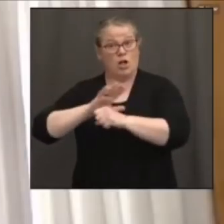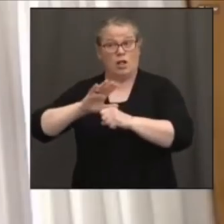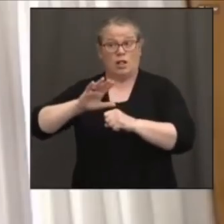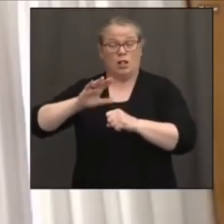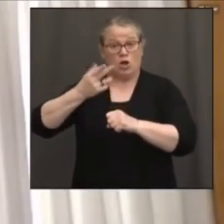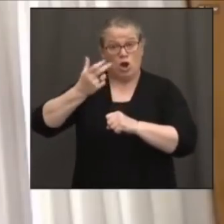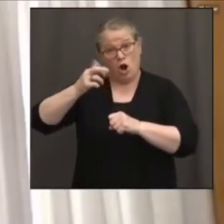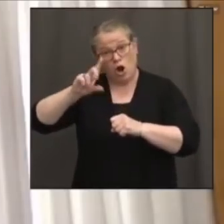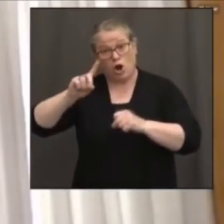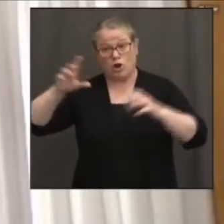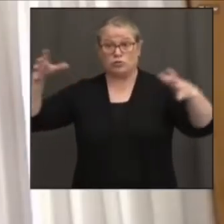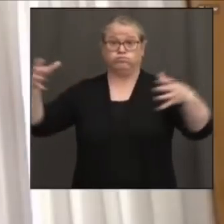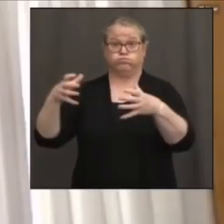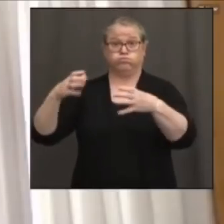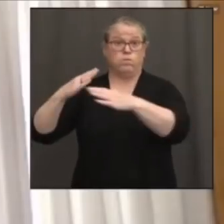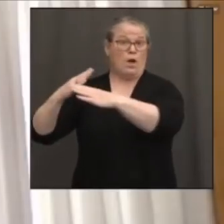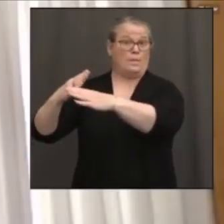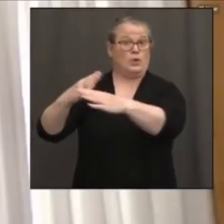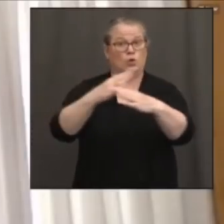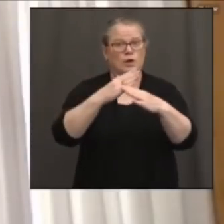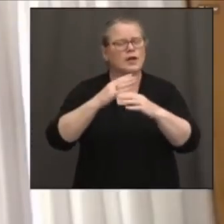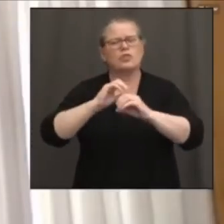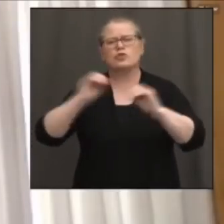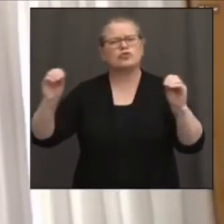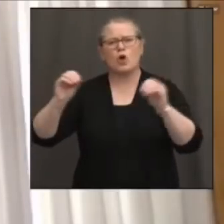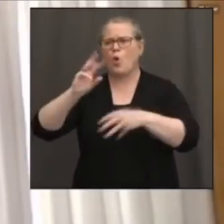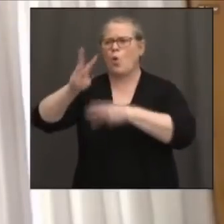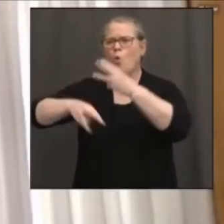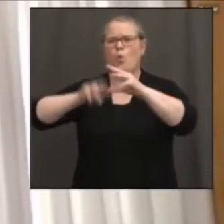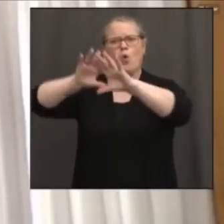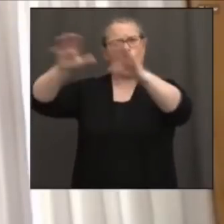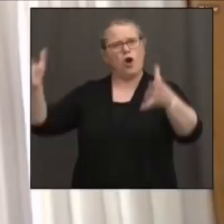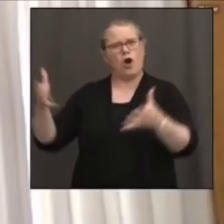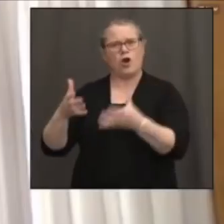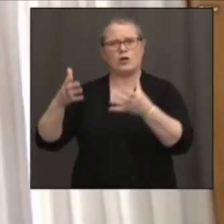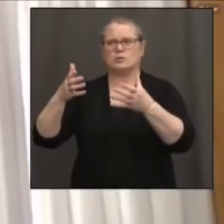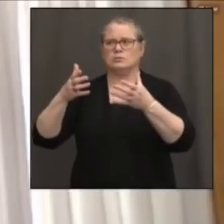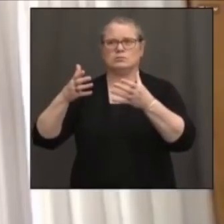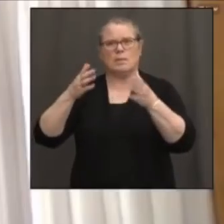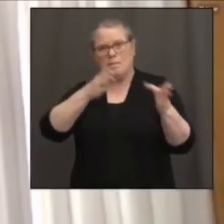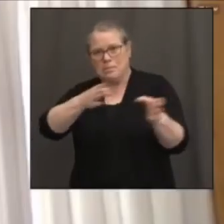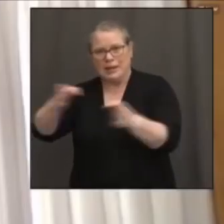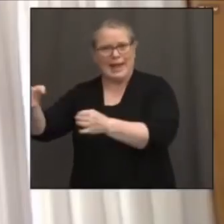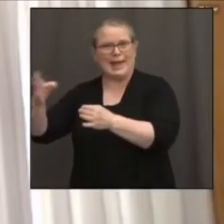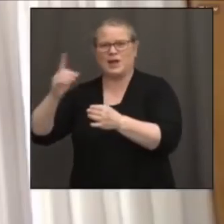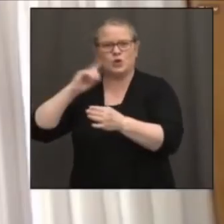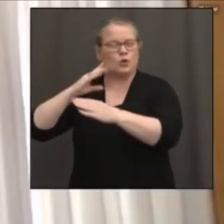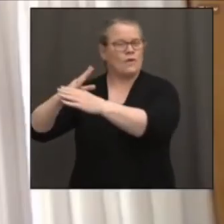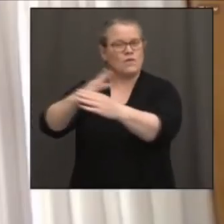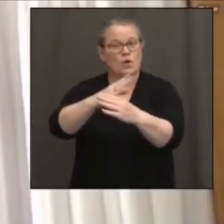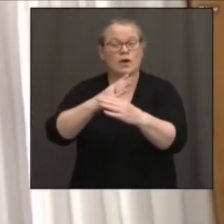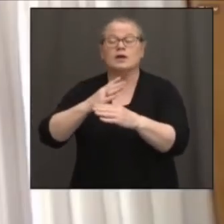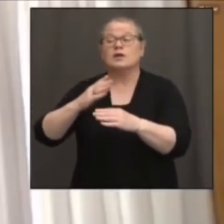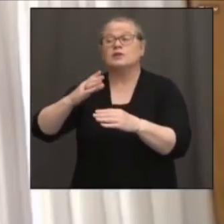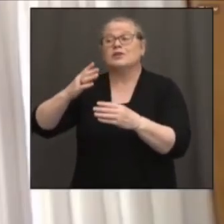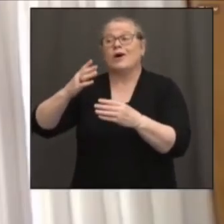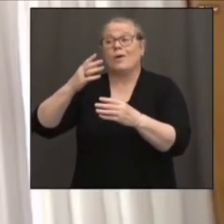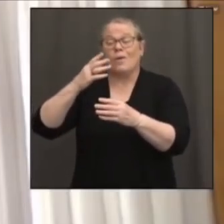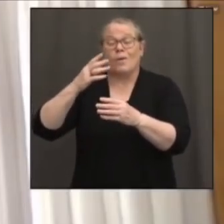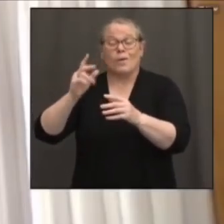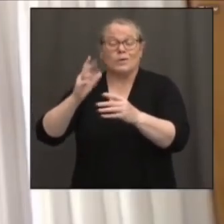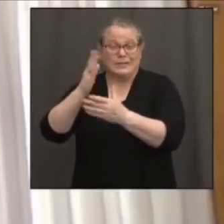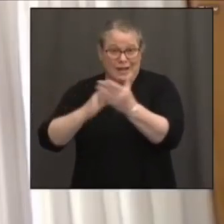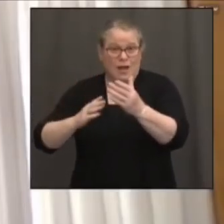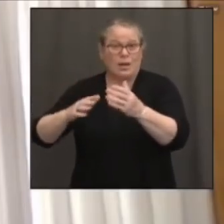plan to mandate vaccination for everyone out there, and therefore there will be pockets of people who choose not to get vaccinated, and those pockets will